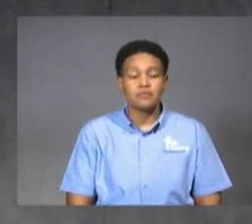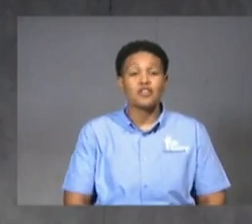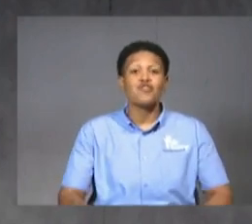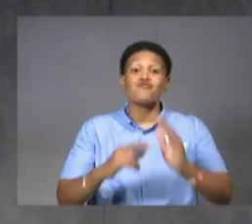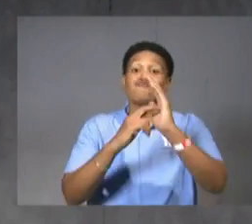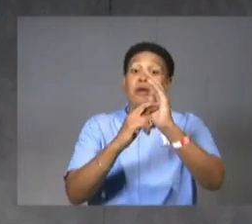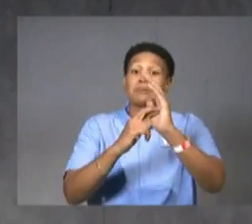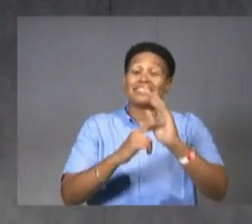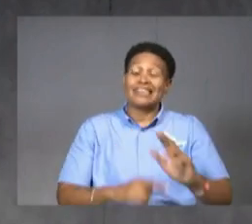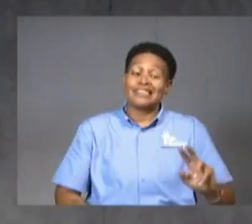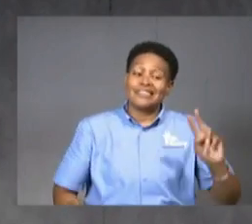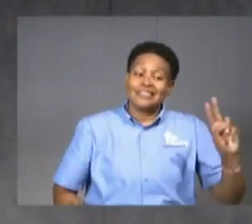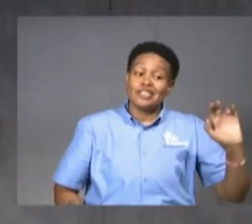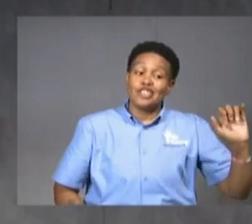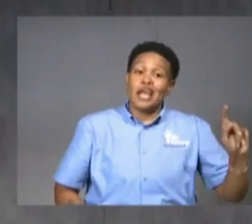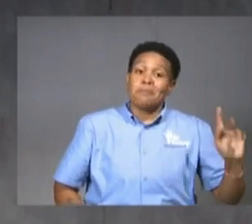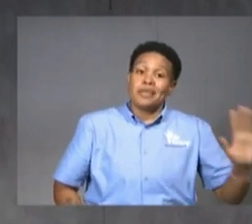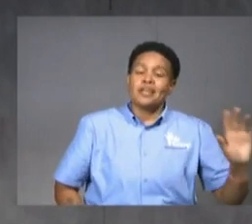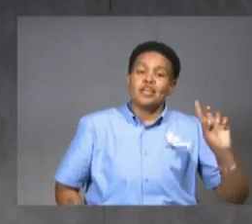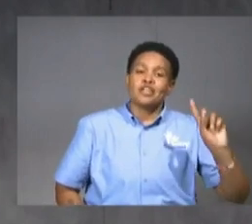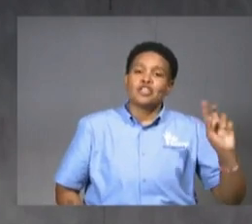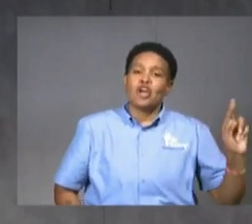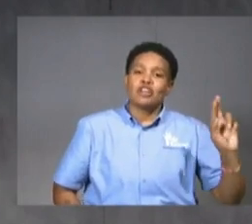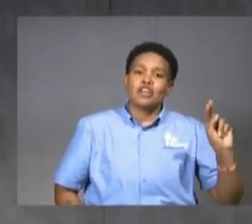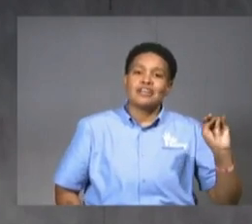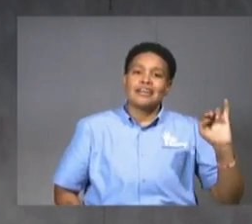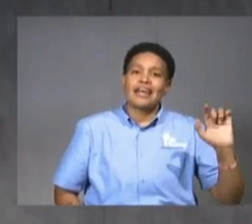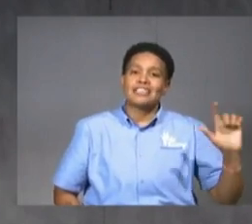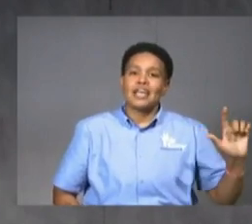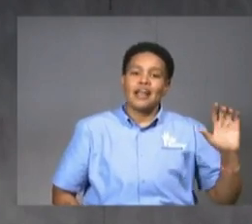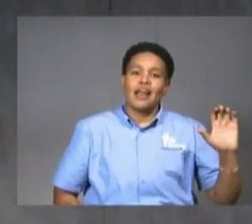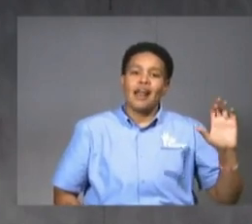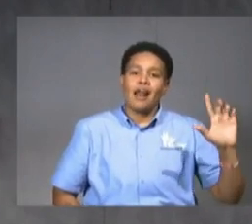Representing the Jamaica Labour Party is Dr. Nigel Clark.